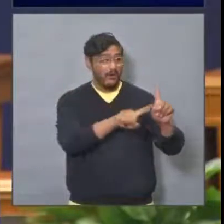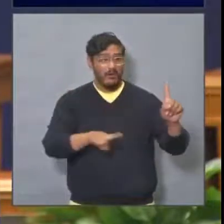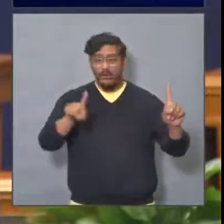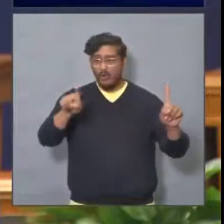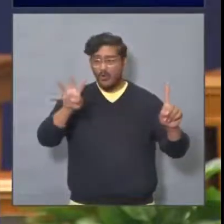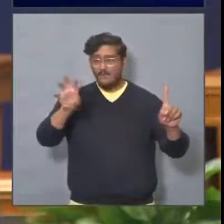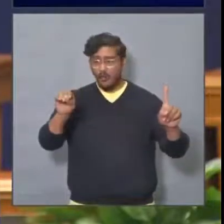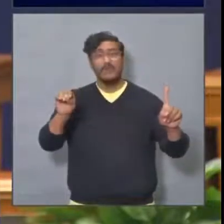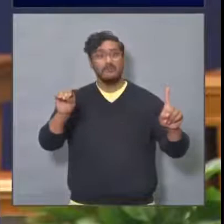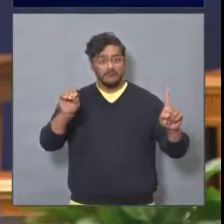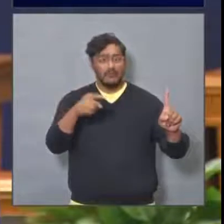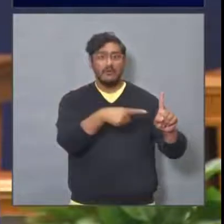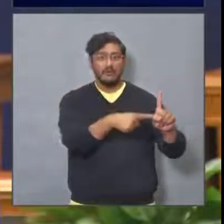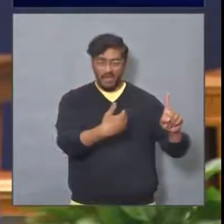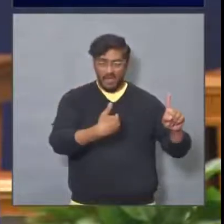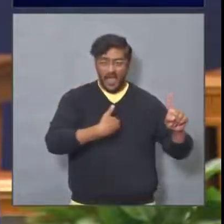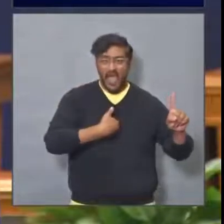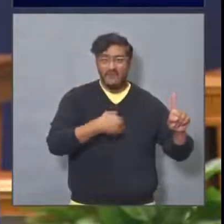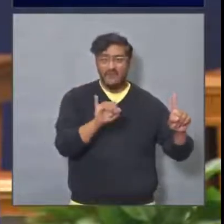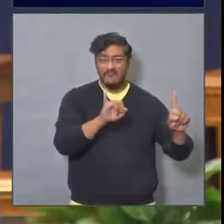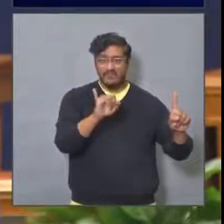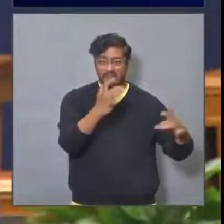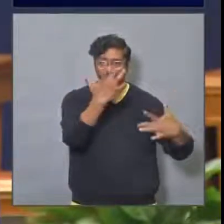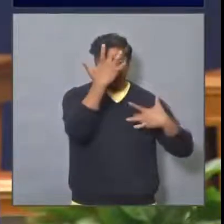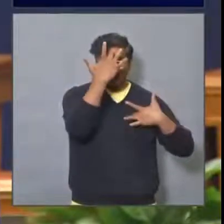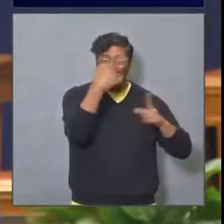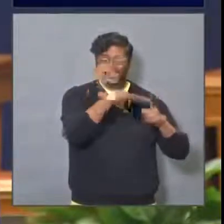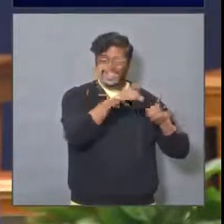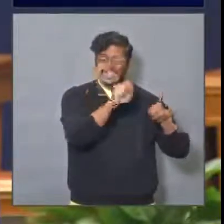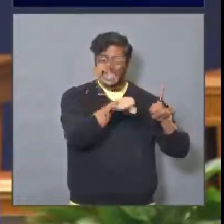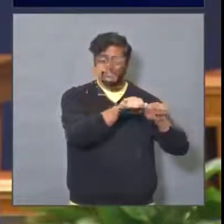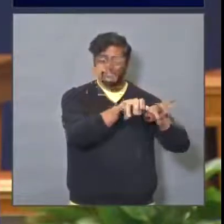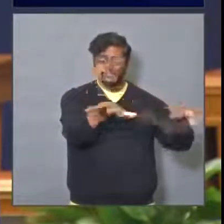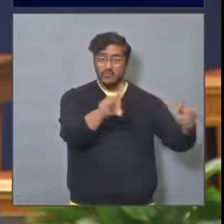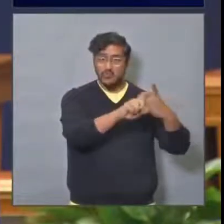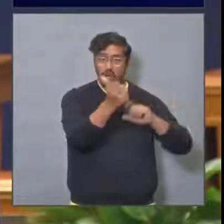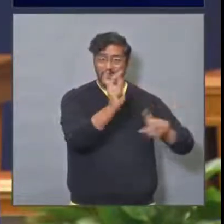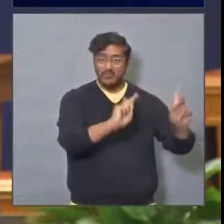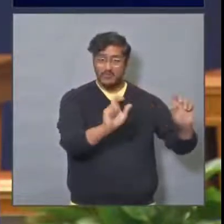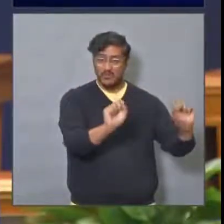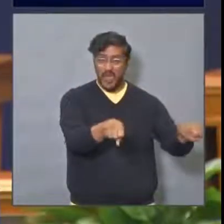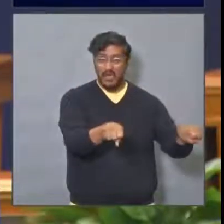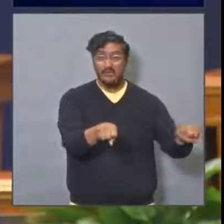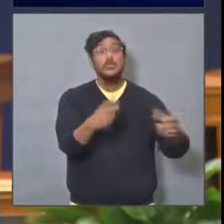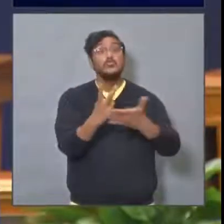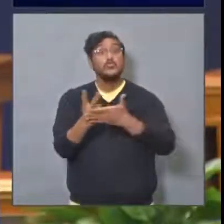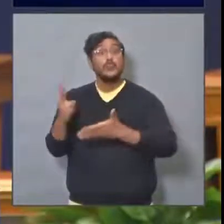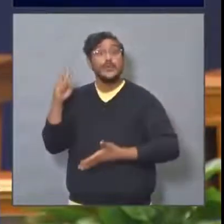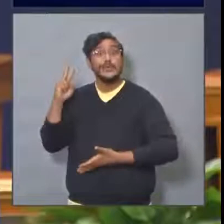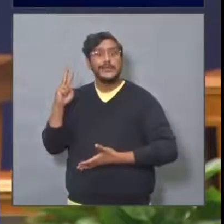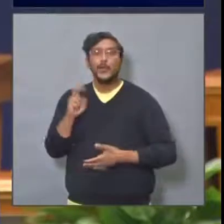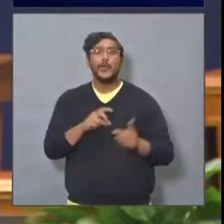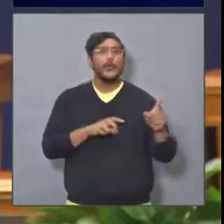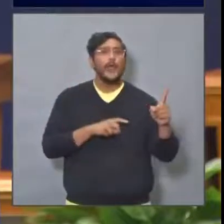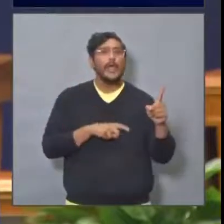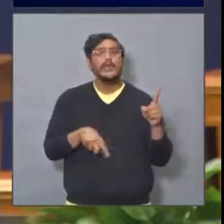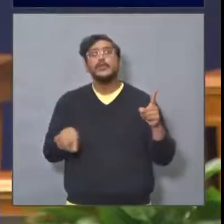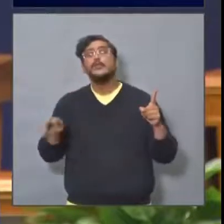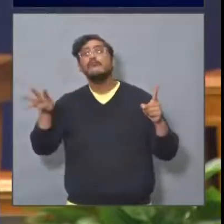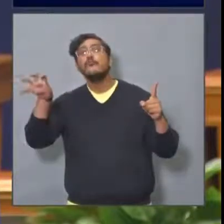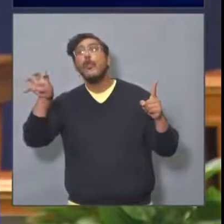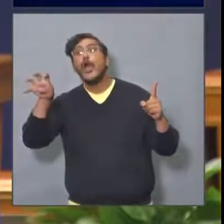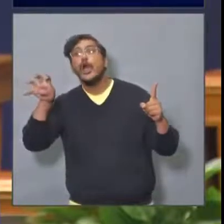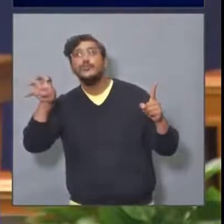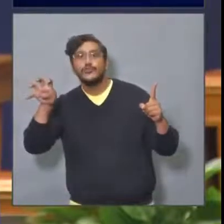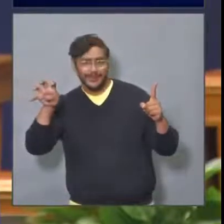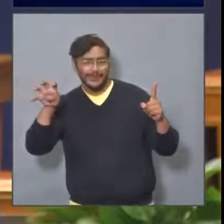with COVID-19 and infectious to others. Only 2 weeks ago, it was 1 in 400 Los Angeles County